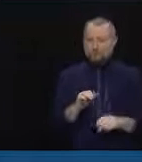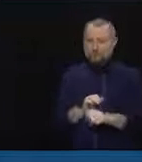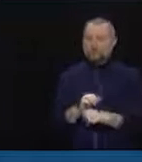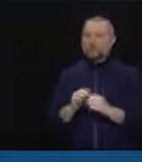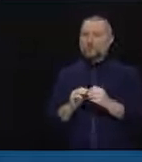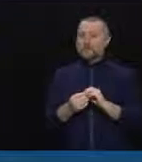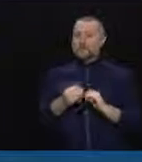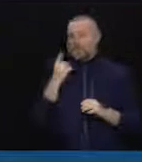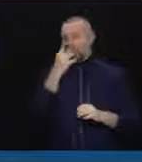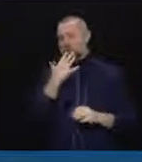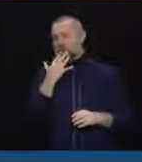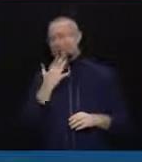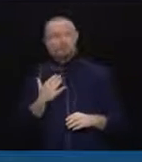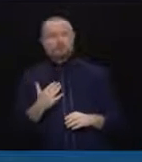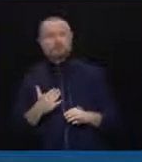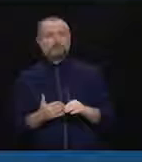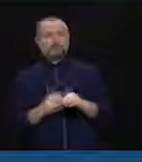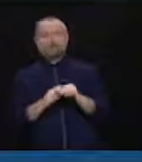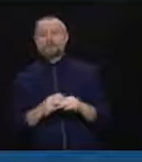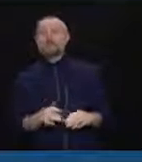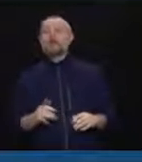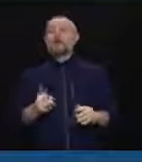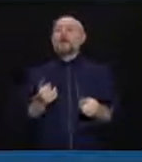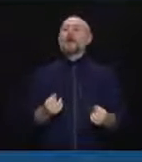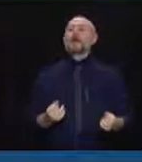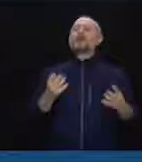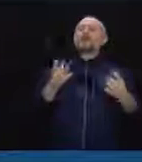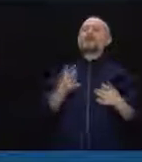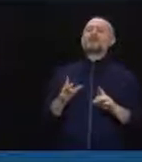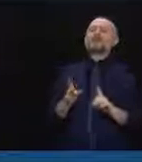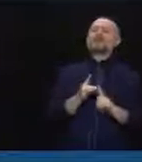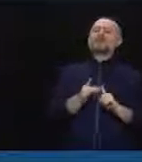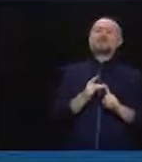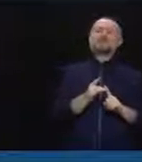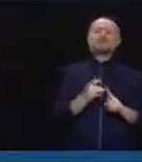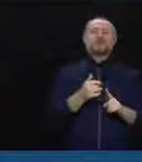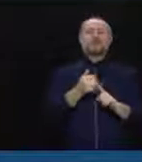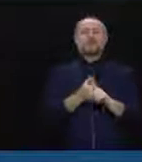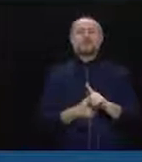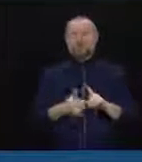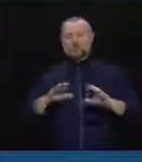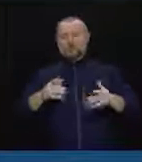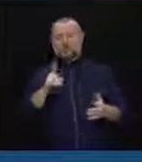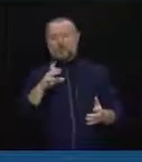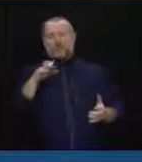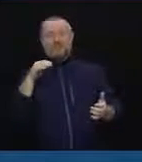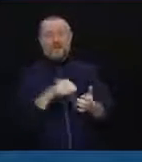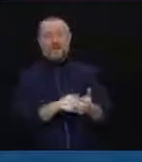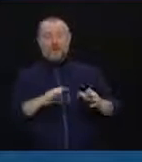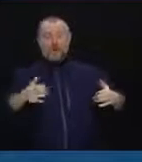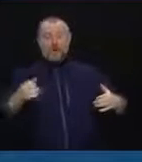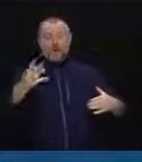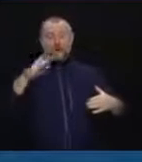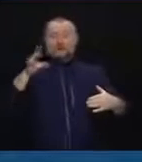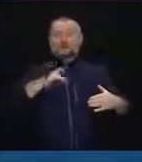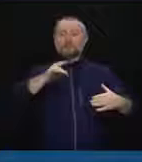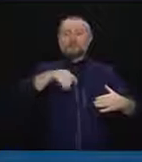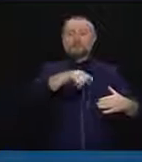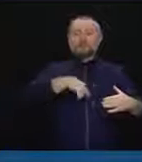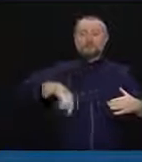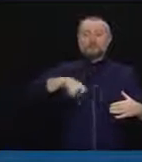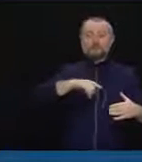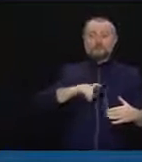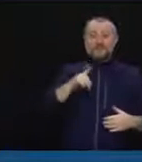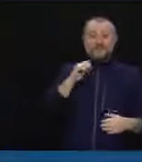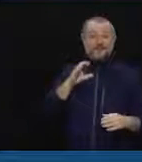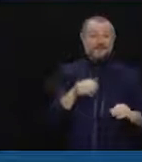at the cases per 100,000. Look at the warning sign here. December 10th, we had 51